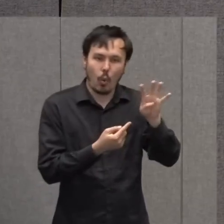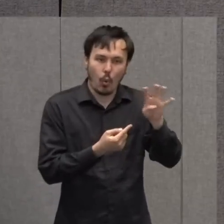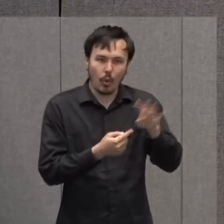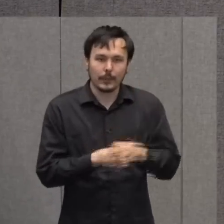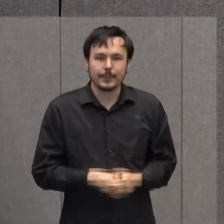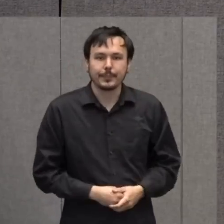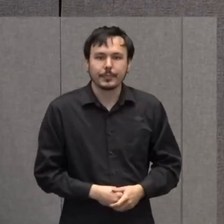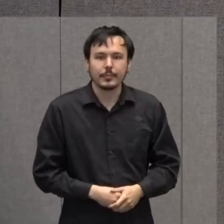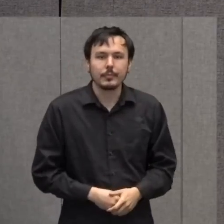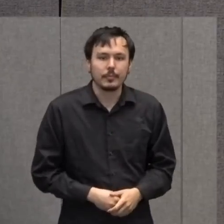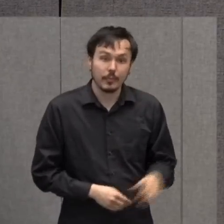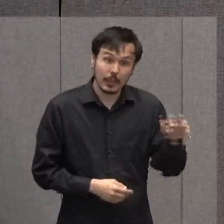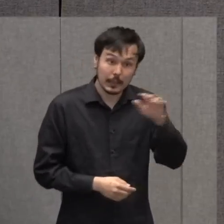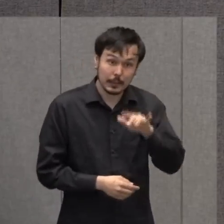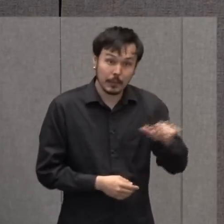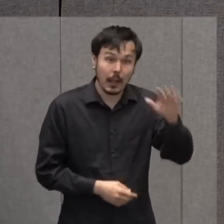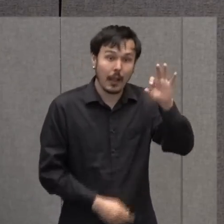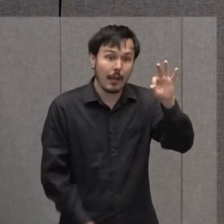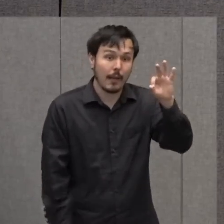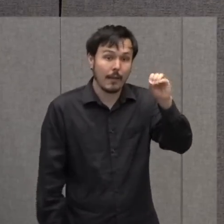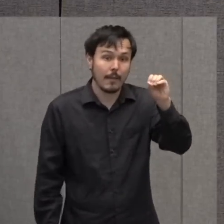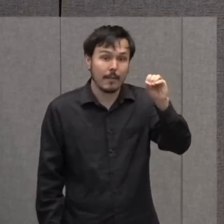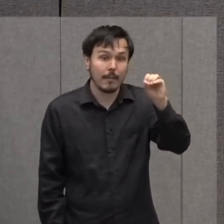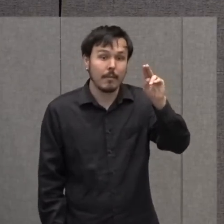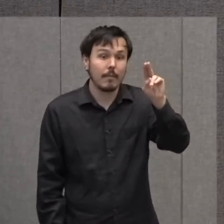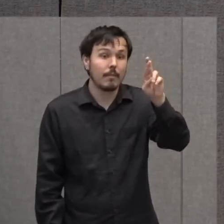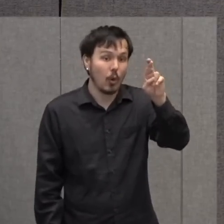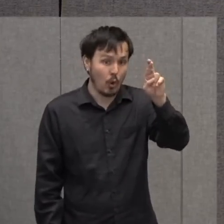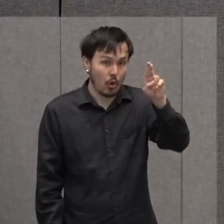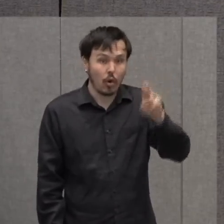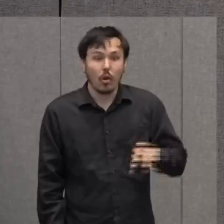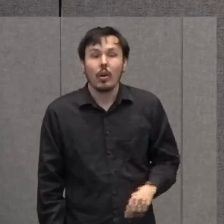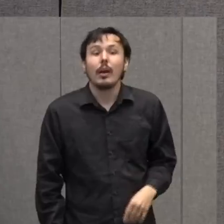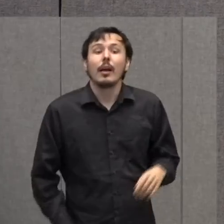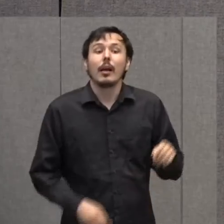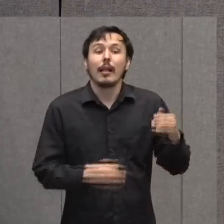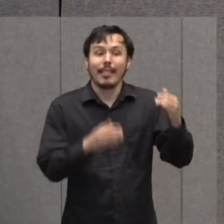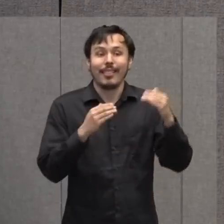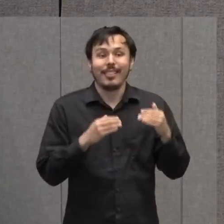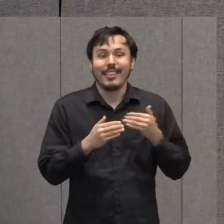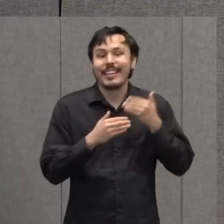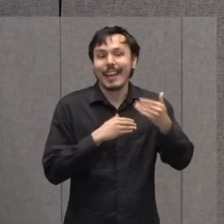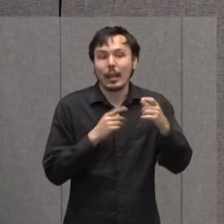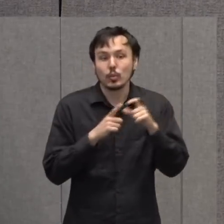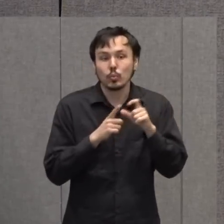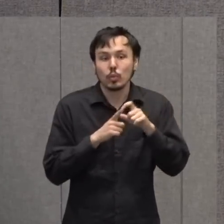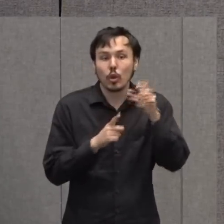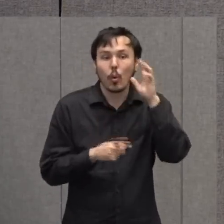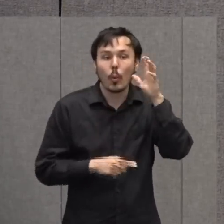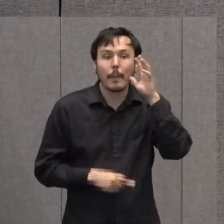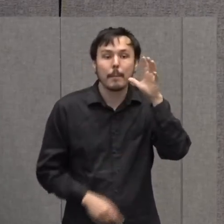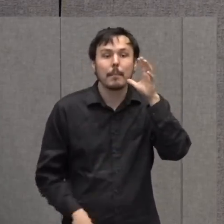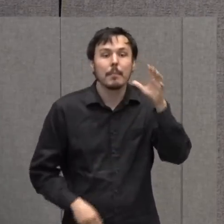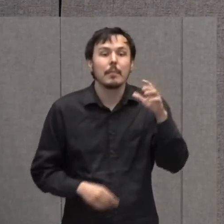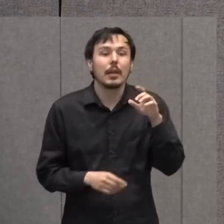4. And it's what? 400. So that's where that big word comes in.